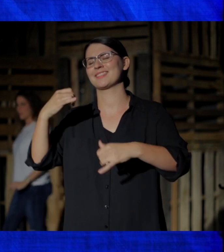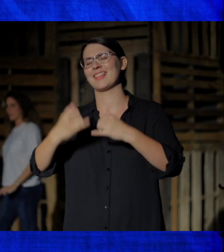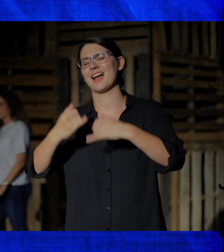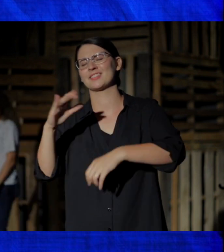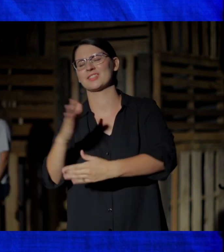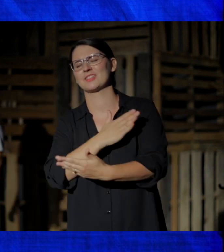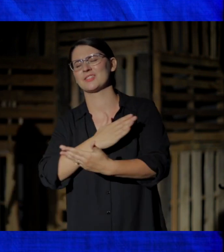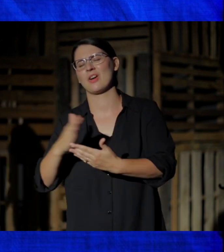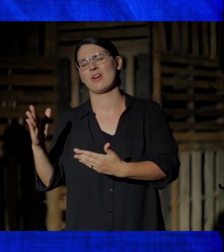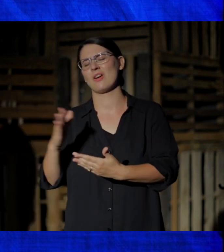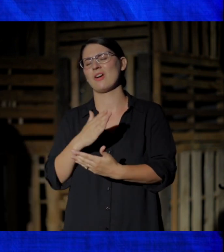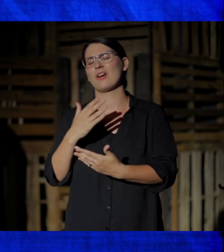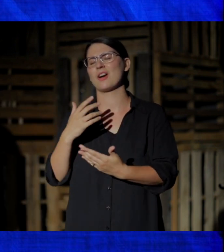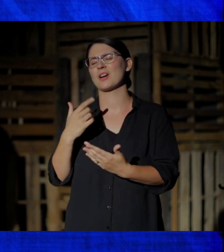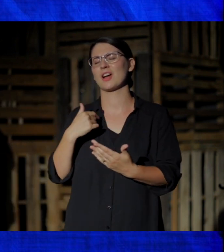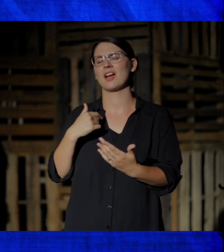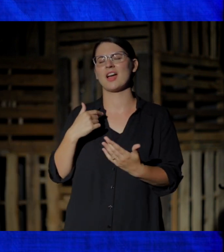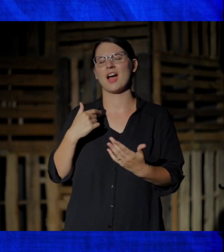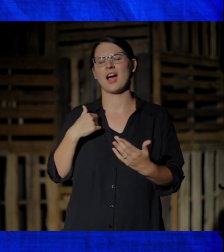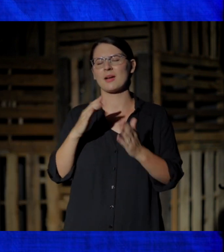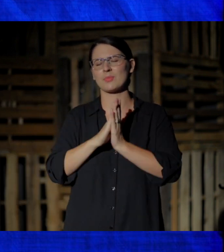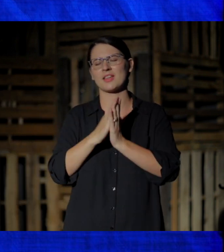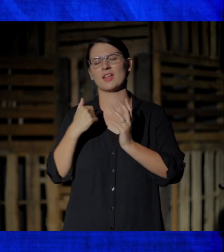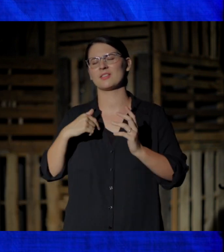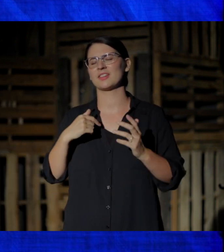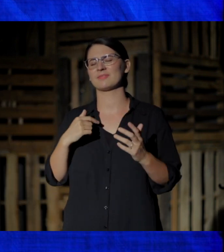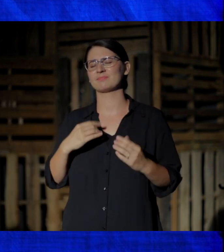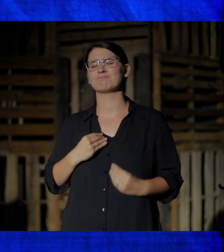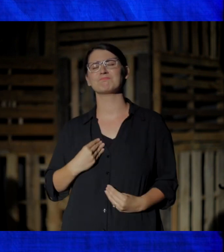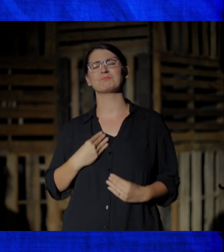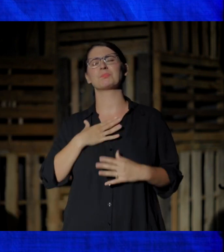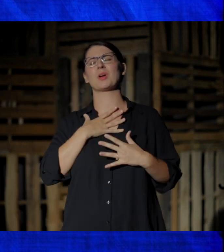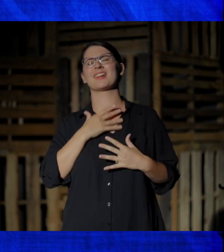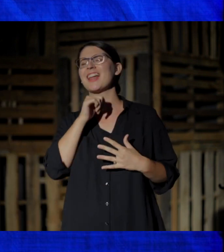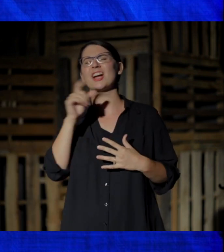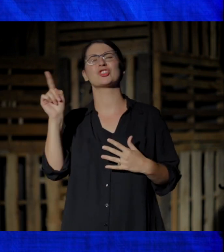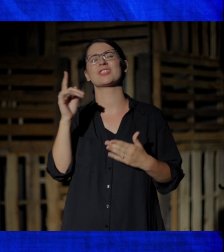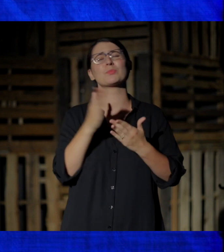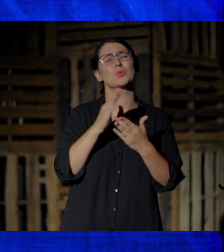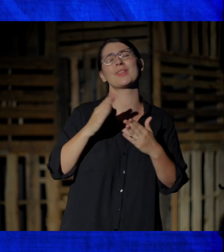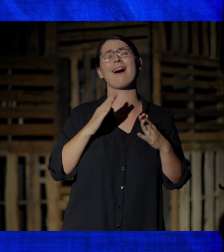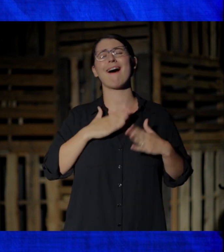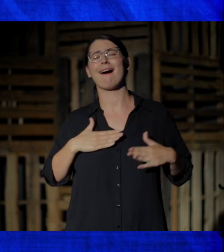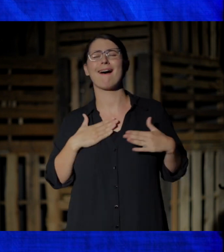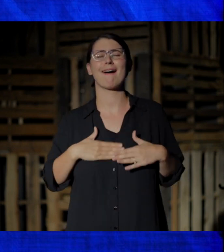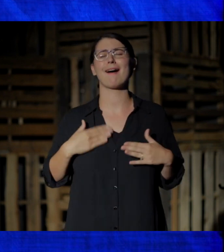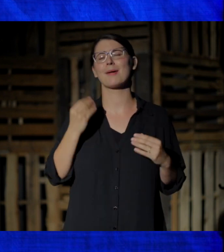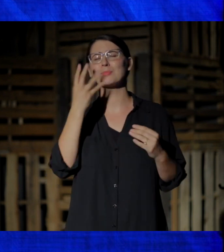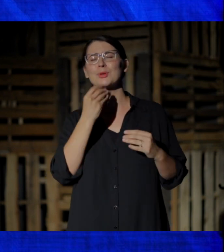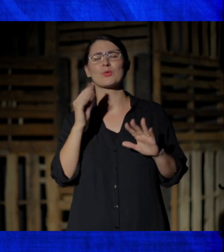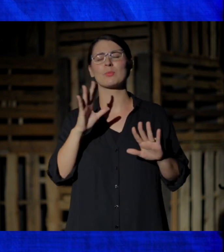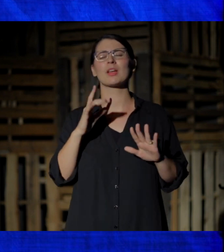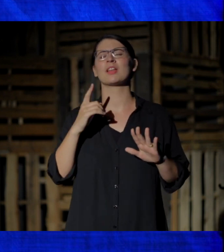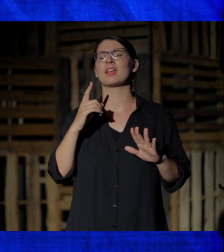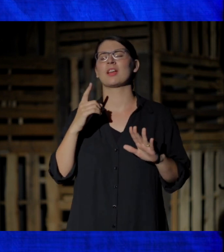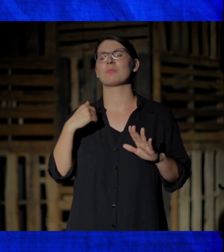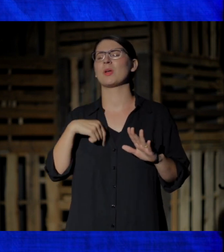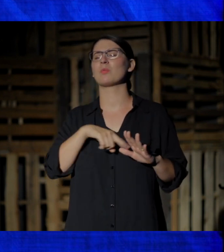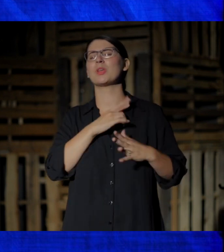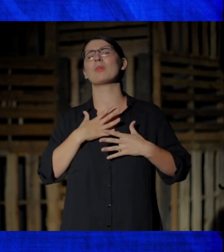that we would listen to this for the truth that music is communicating to our hearts.